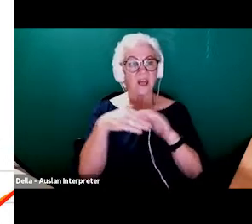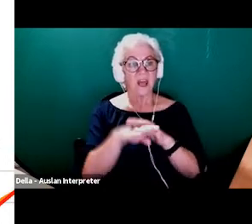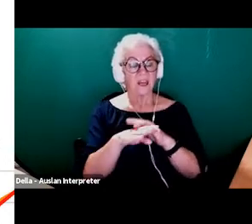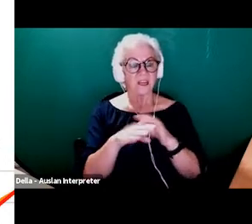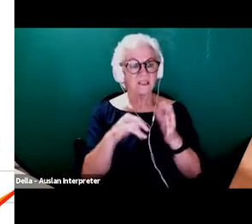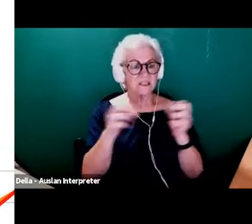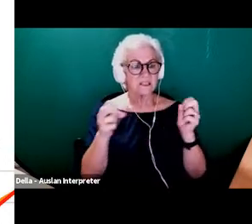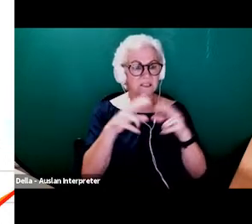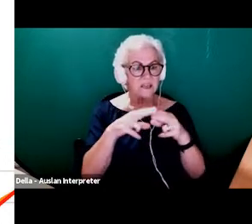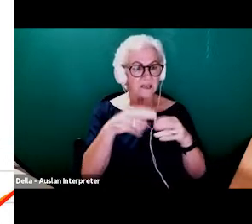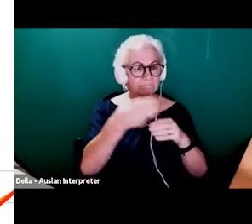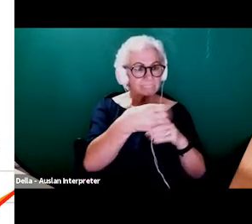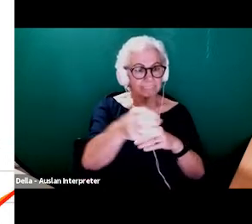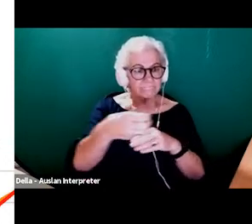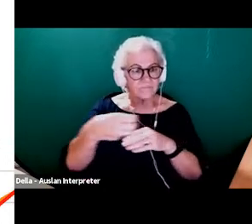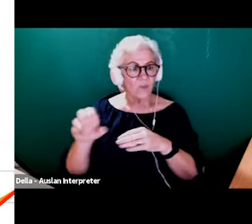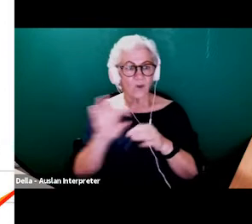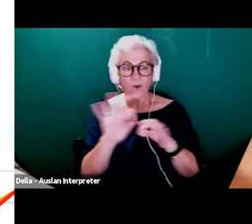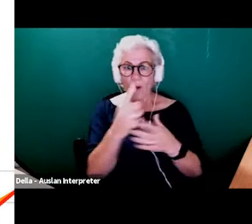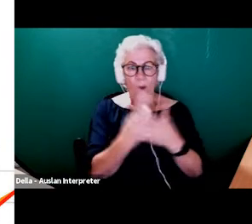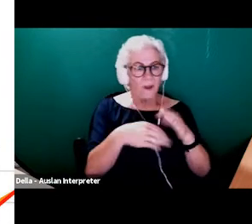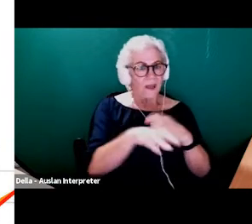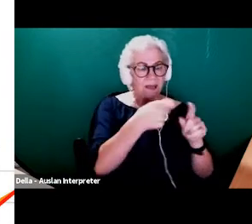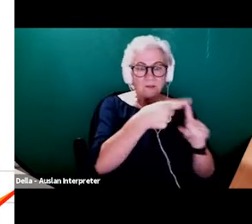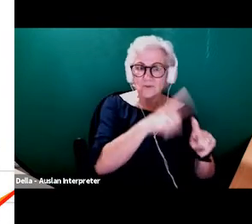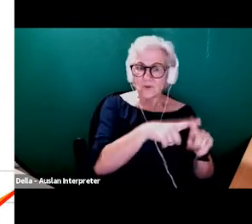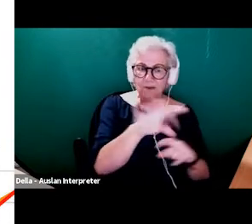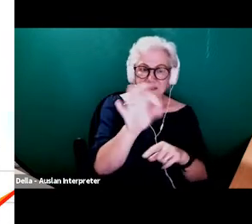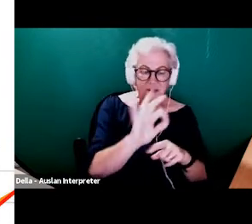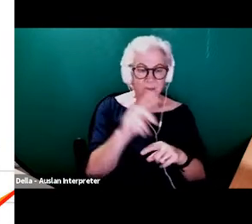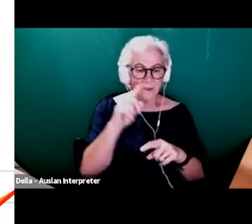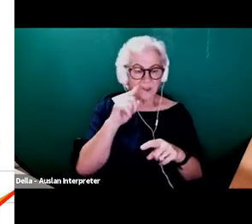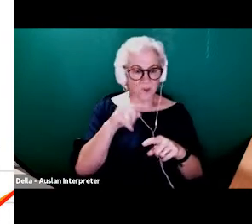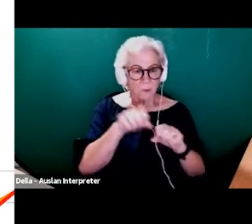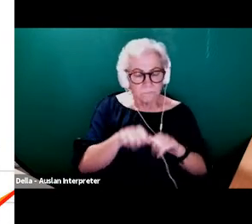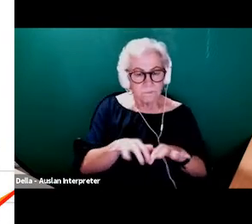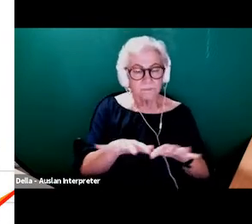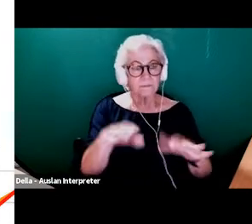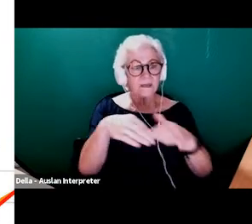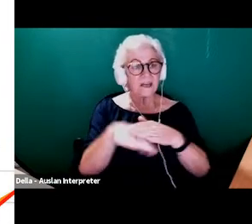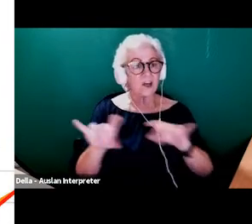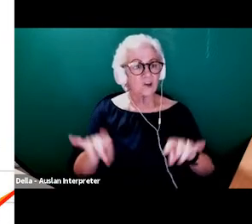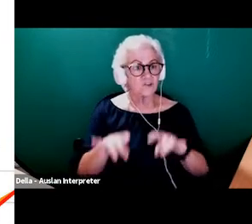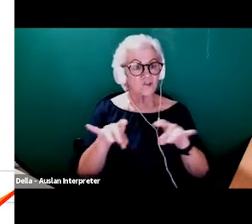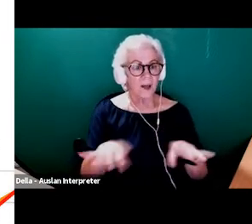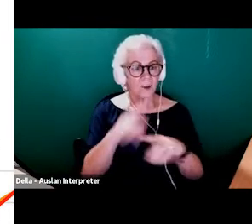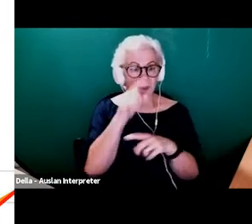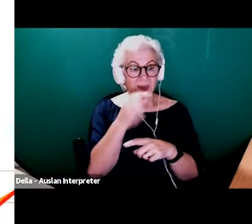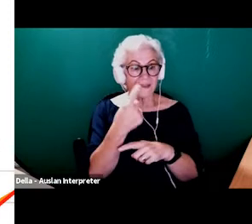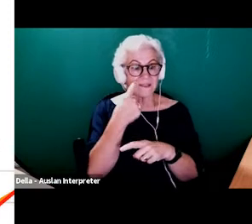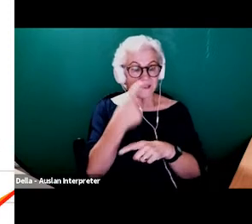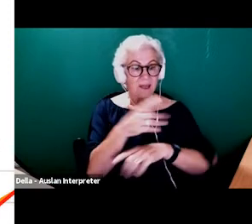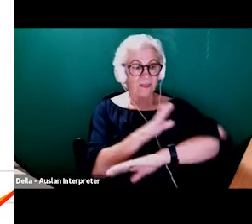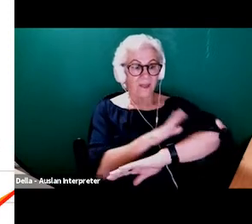Sydney, external to Sydney. We saw expanding use geographically across Australia. And as you can see in the bottom